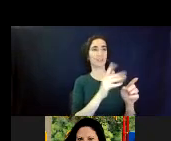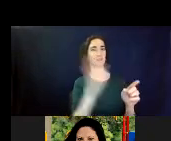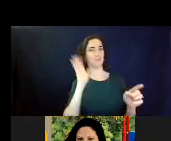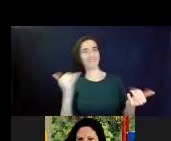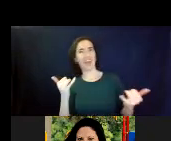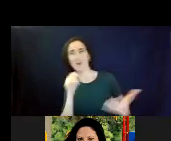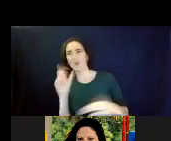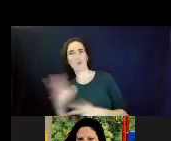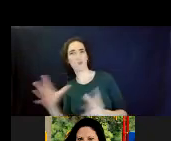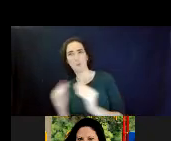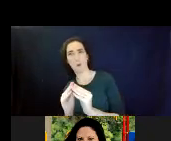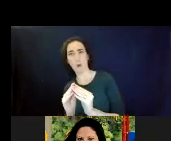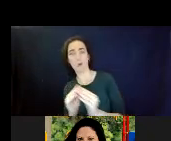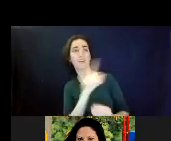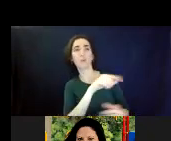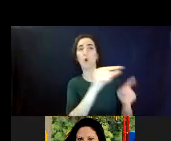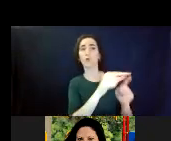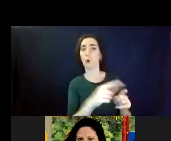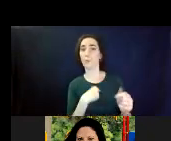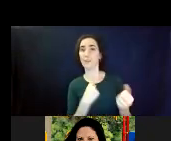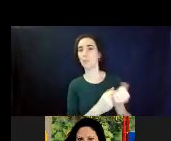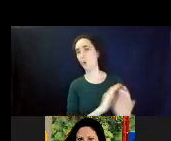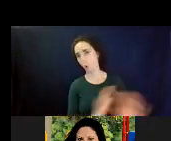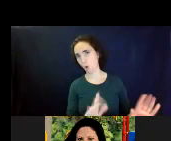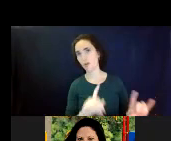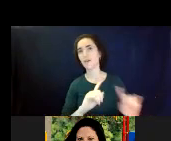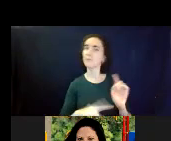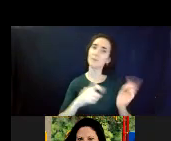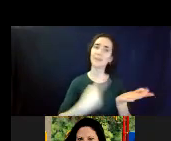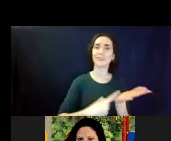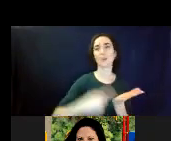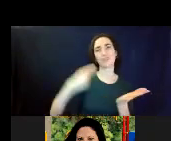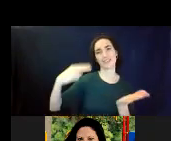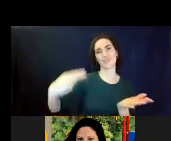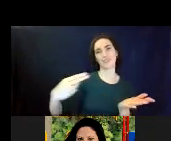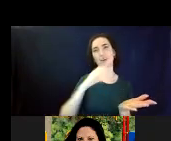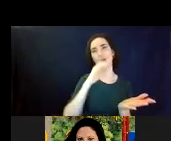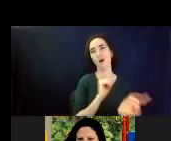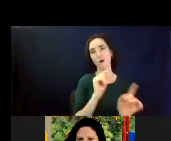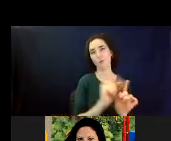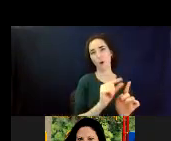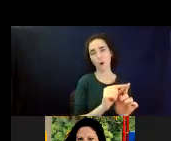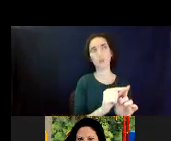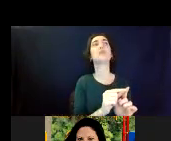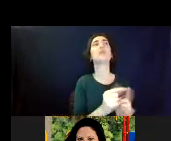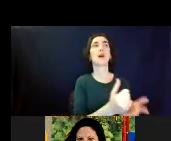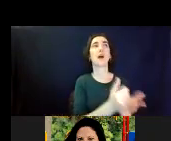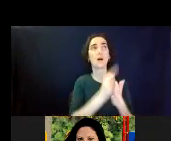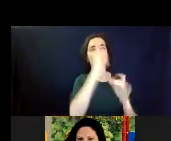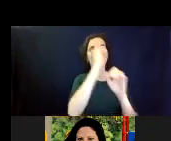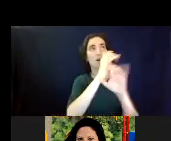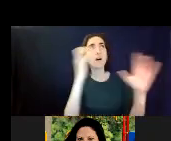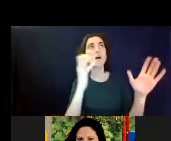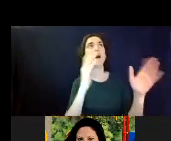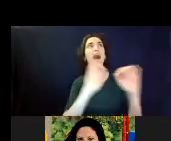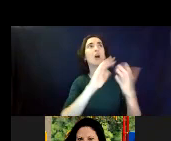no way do I support using these terms, but when discussing historical events, it serves to illuminate the plight of our community